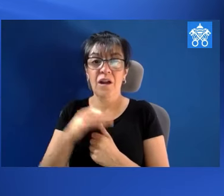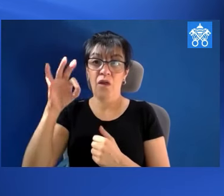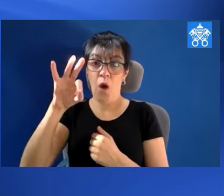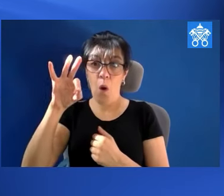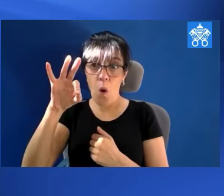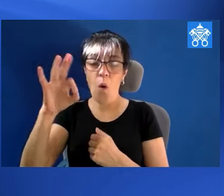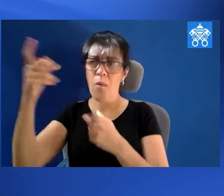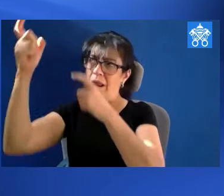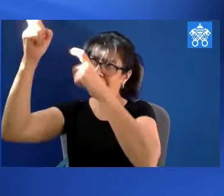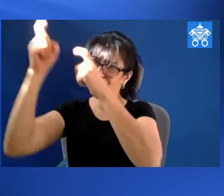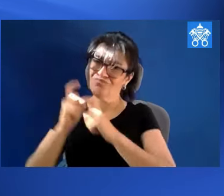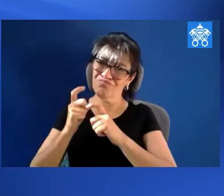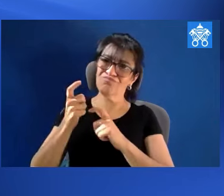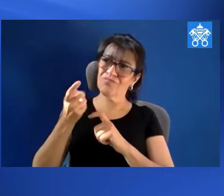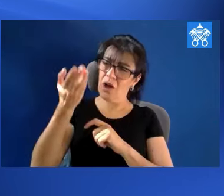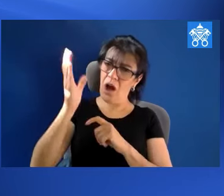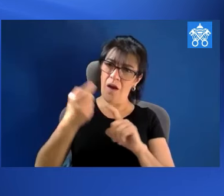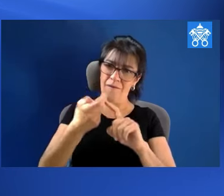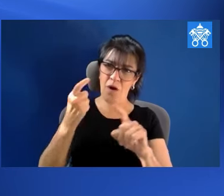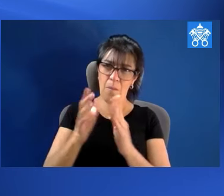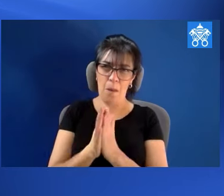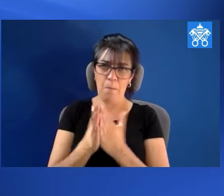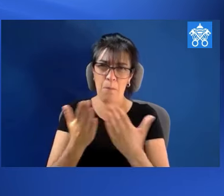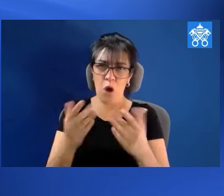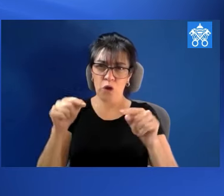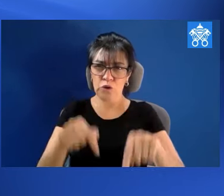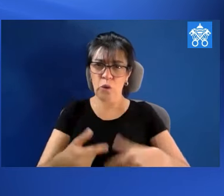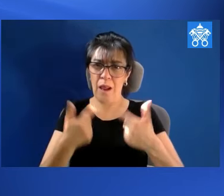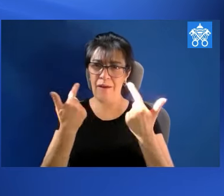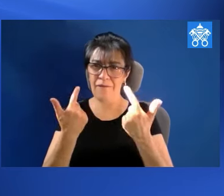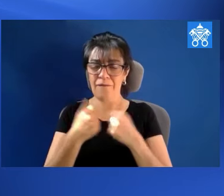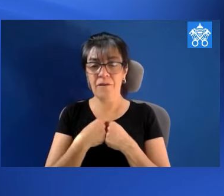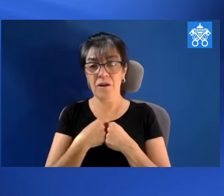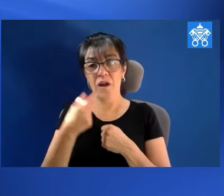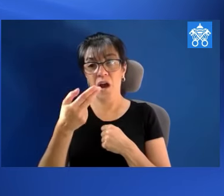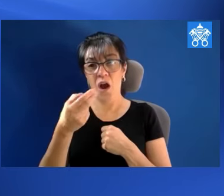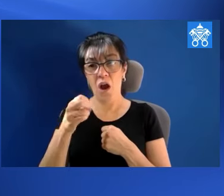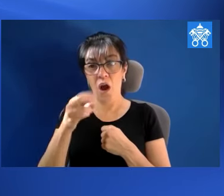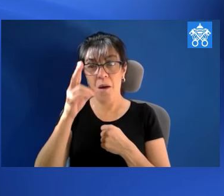The homily by the celebrant must help to transfer the Word of God from the book to life.